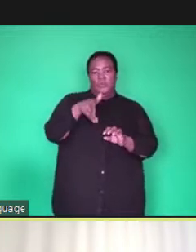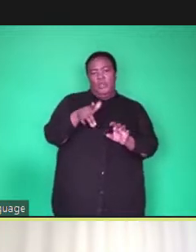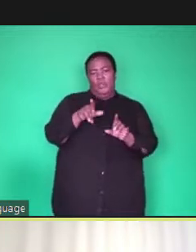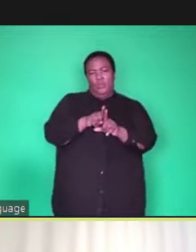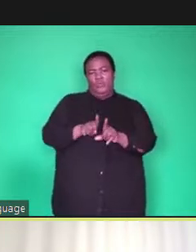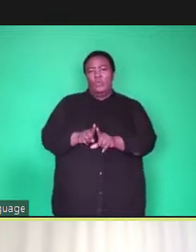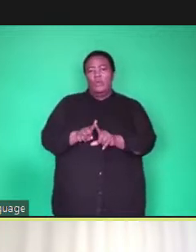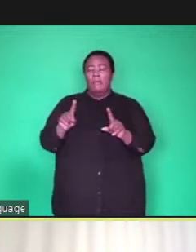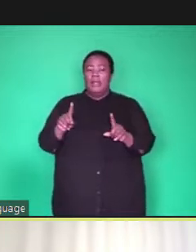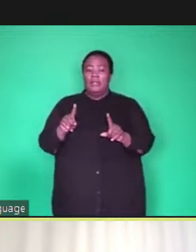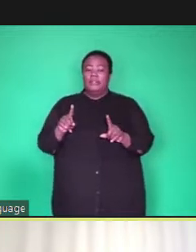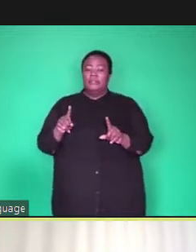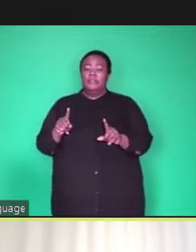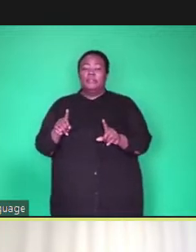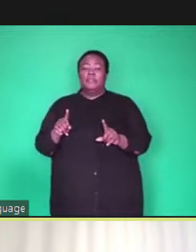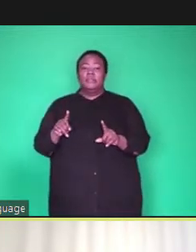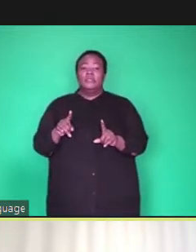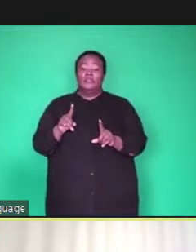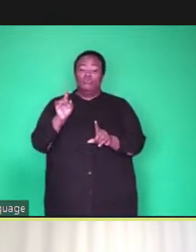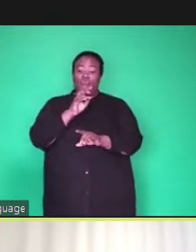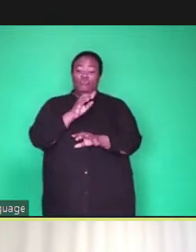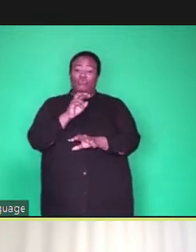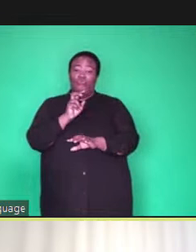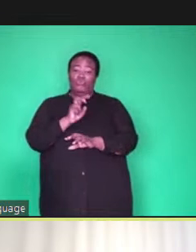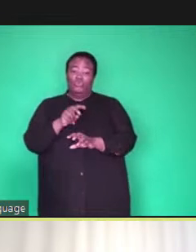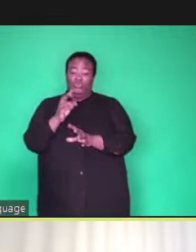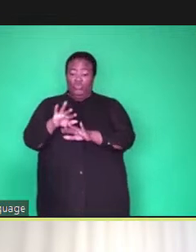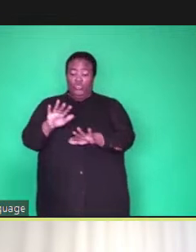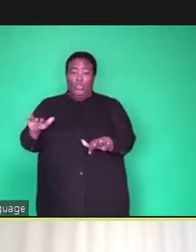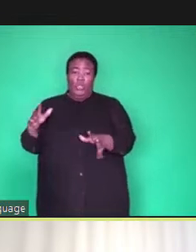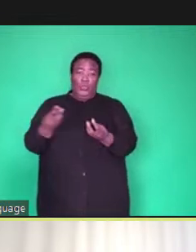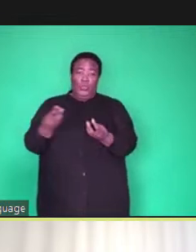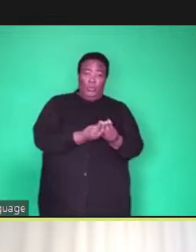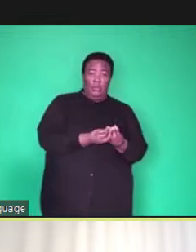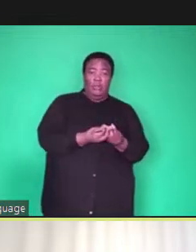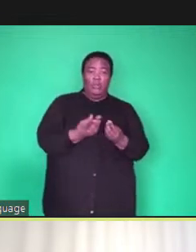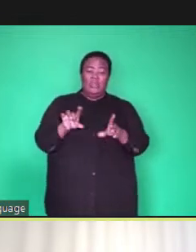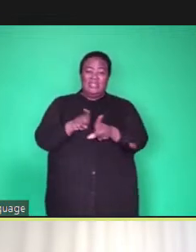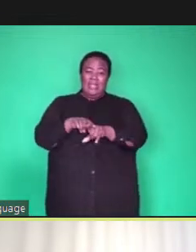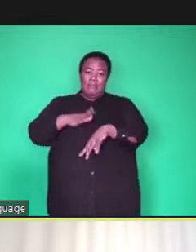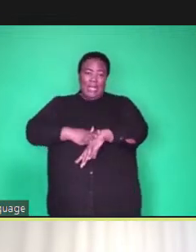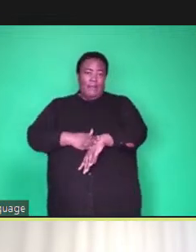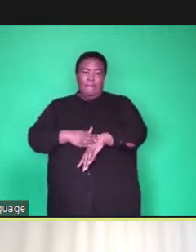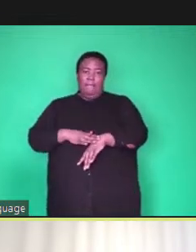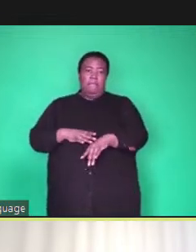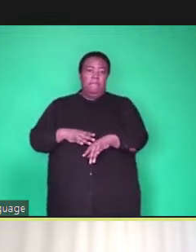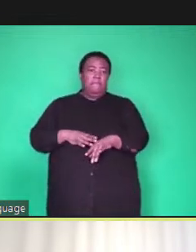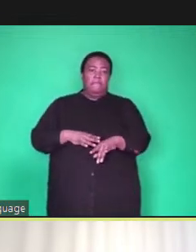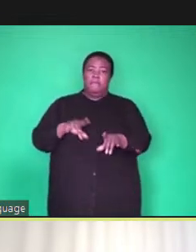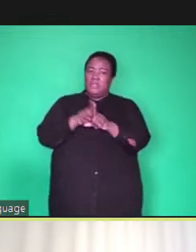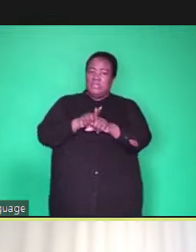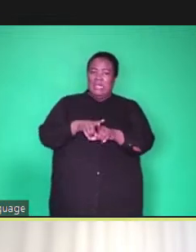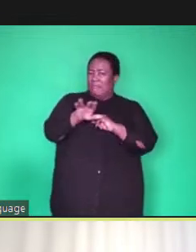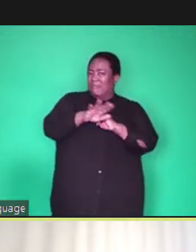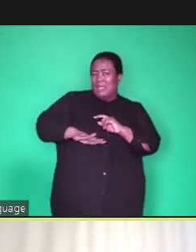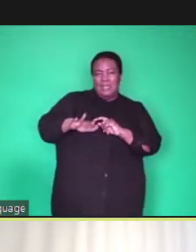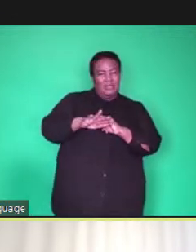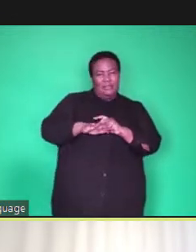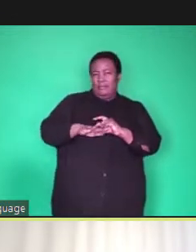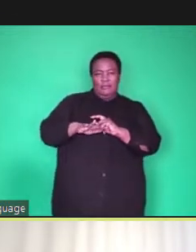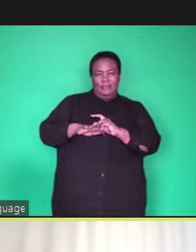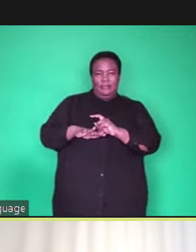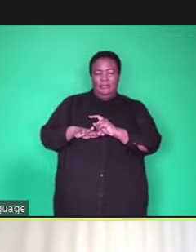necessarily accompany migrant mothers. So that migration is not necessarily at the same time or in the same or to the same place. So then